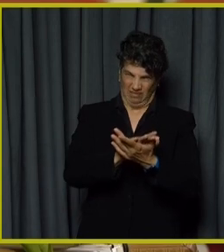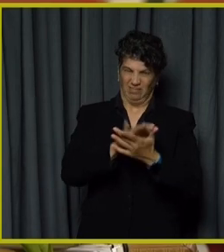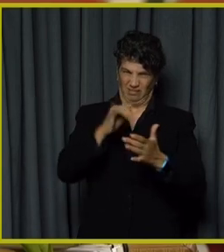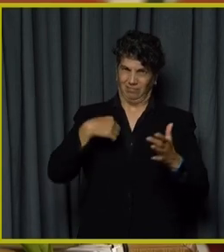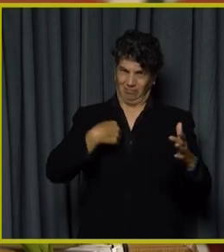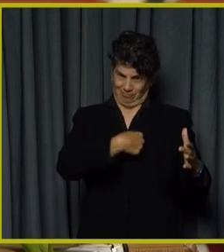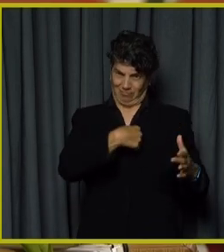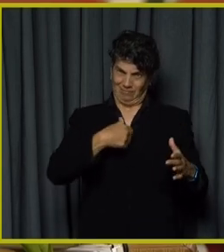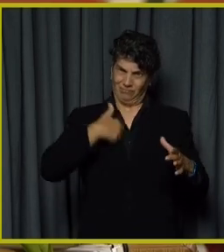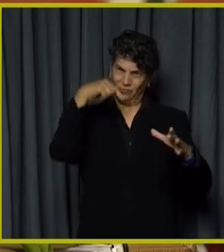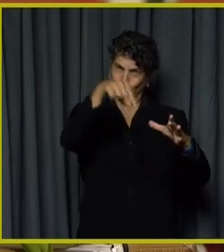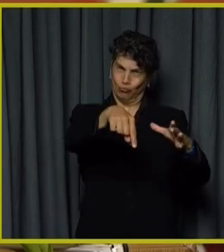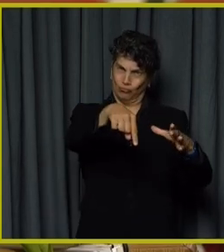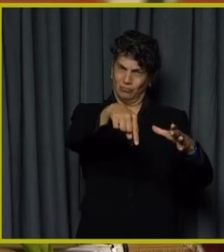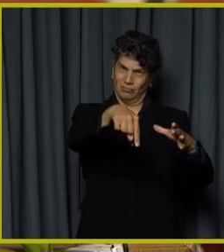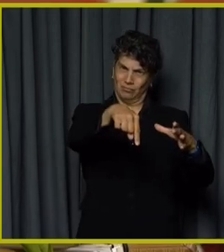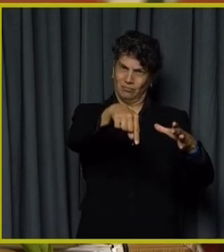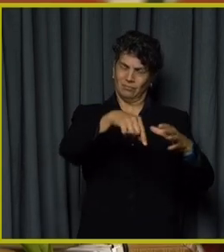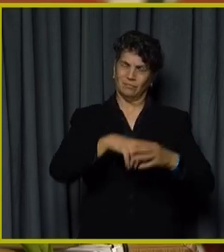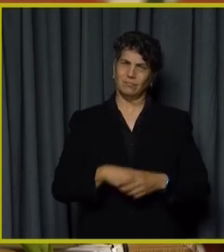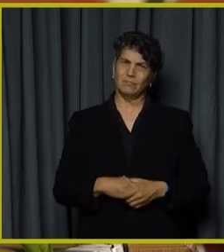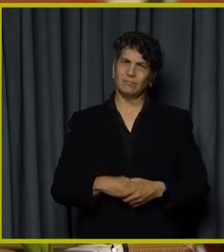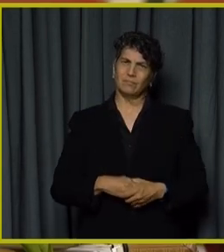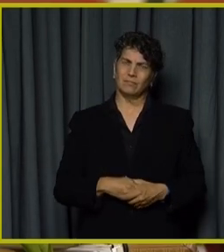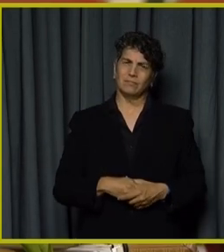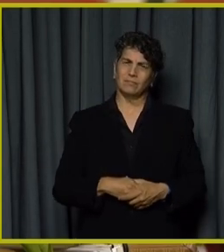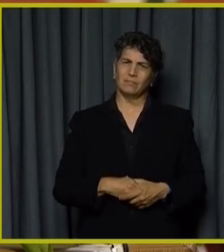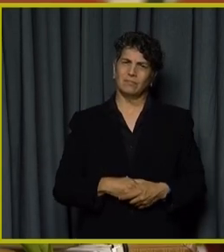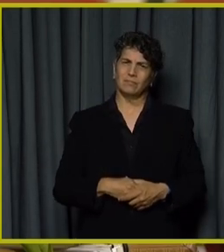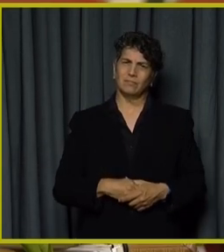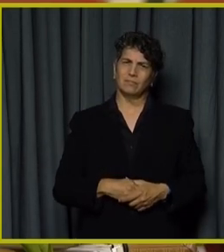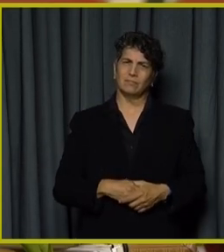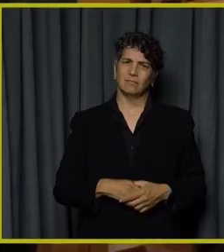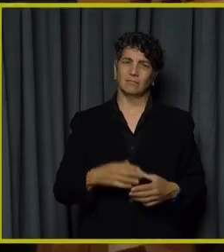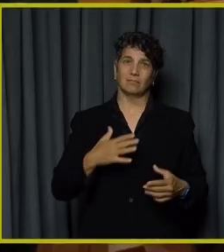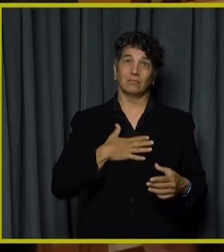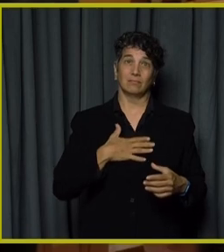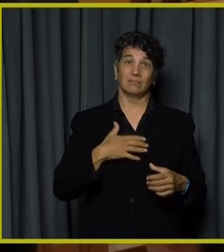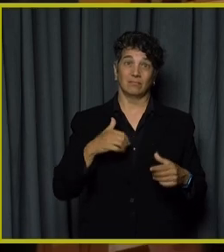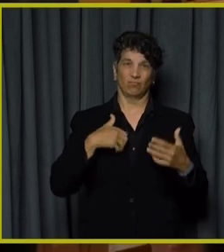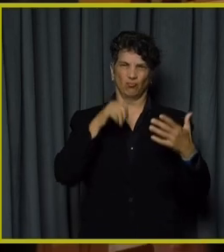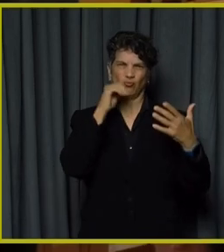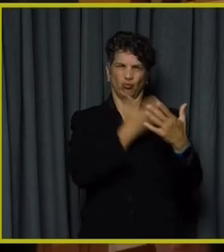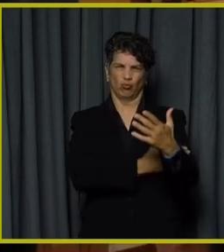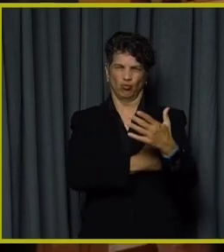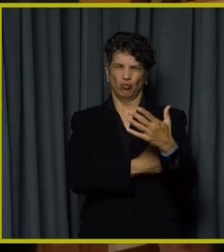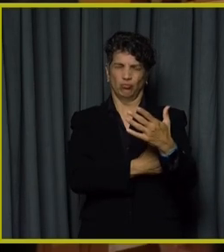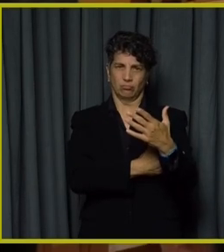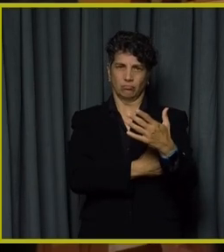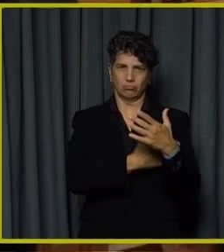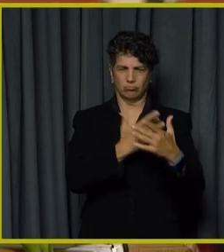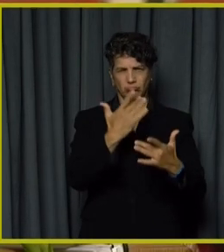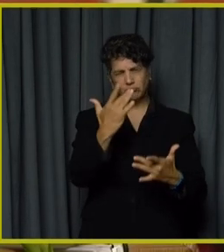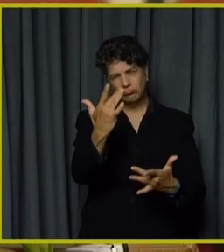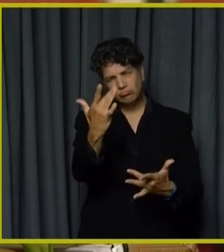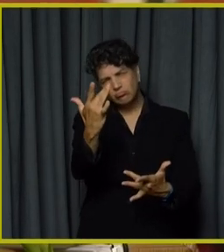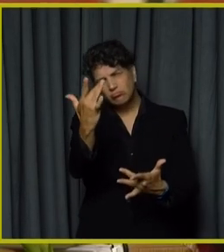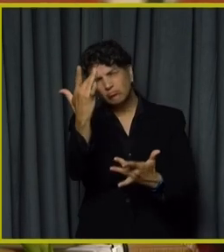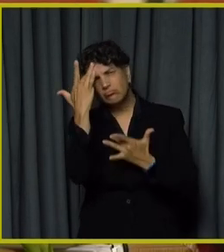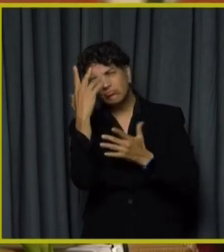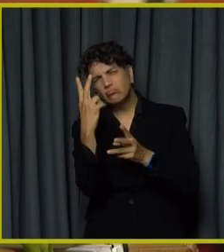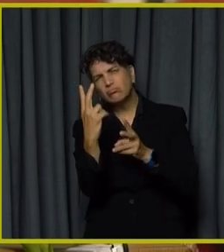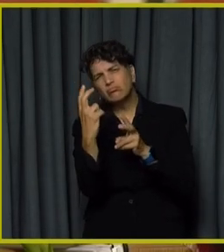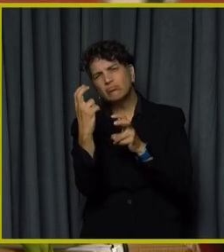My youngest daughter have some horrible kind of disease we'd never heard of. The doctor said the